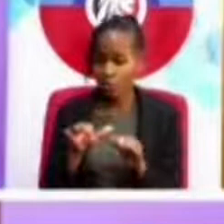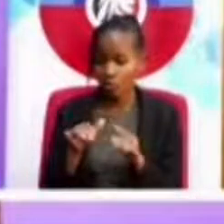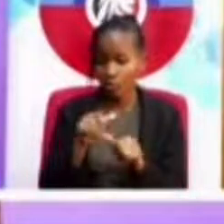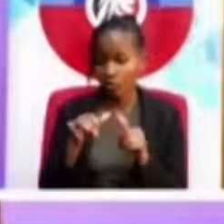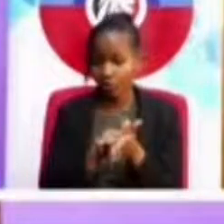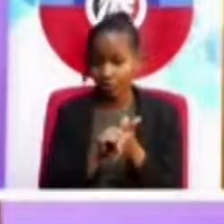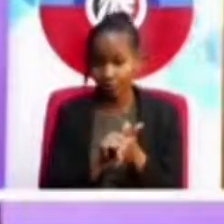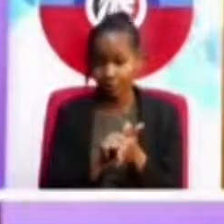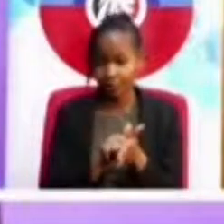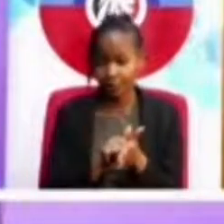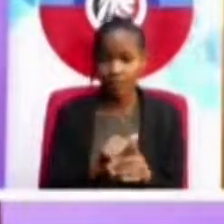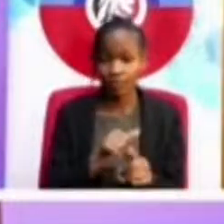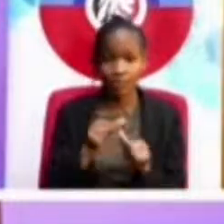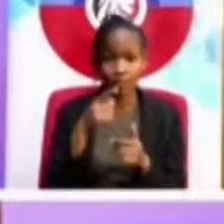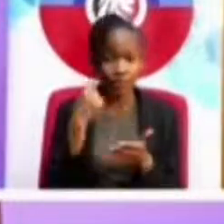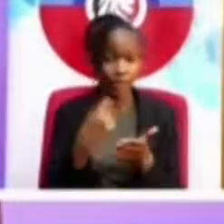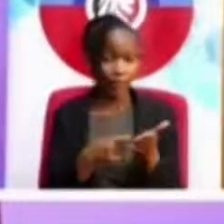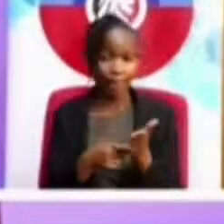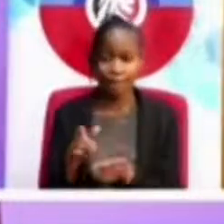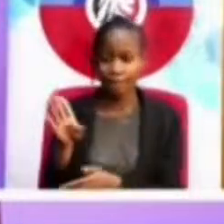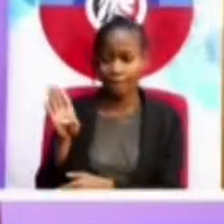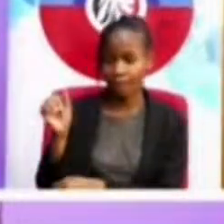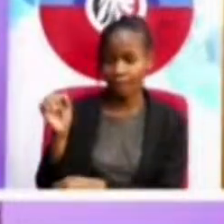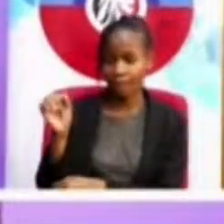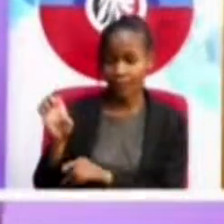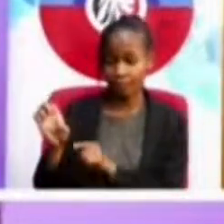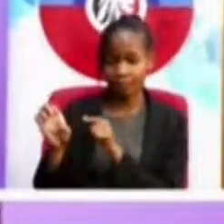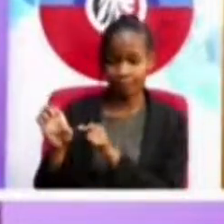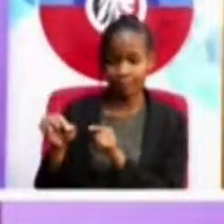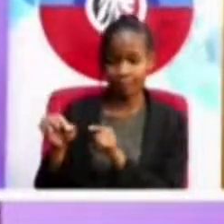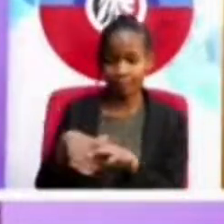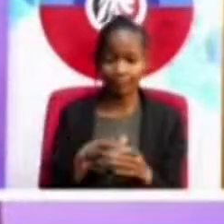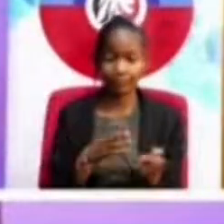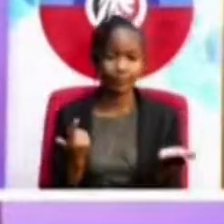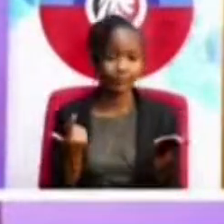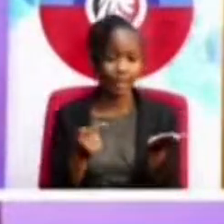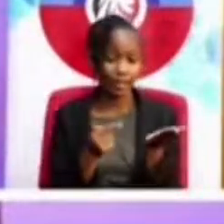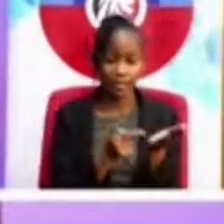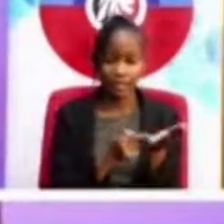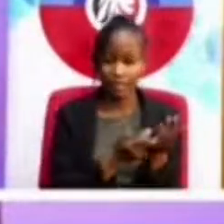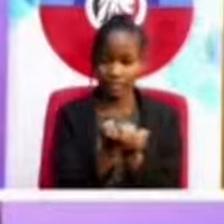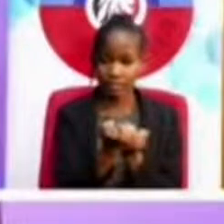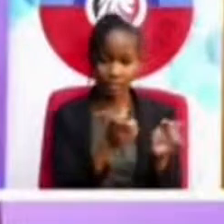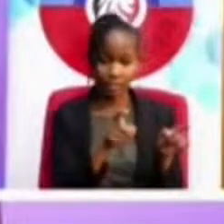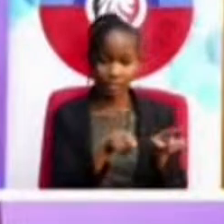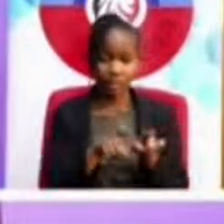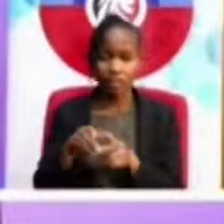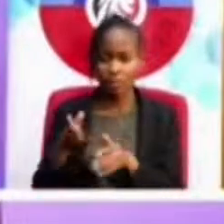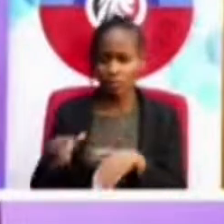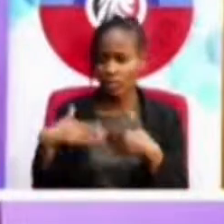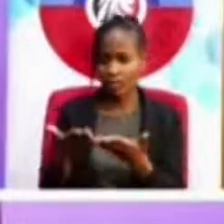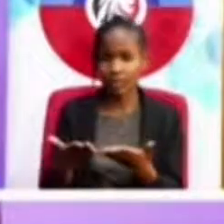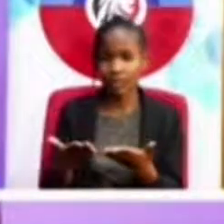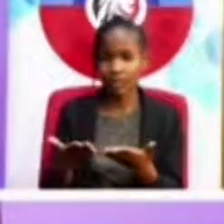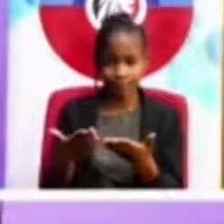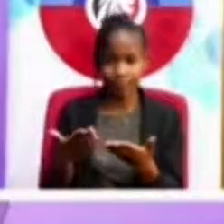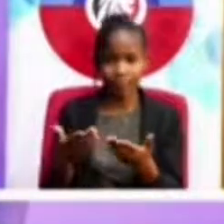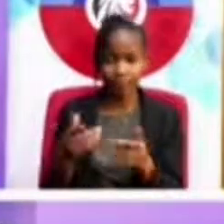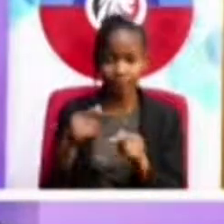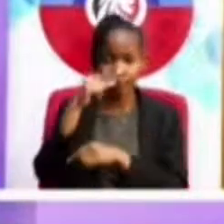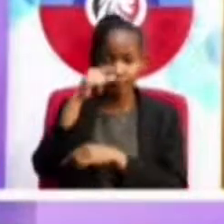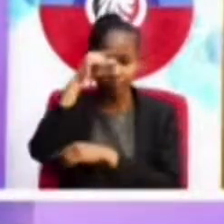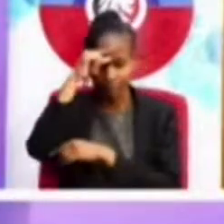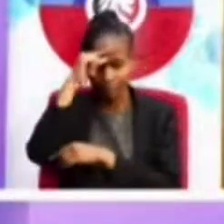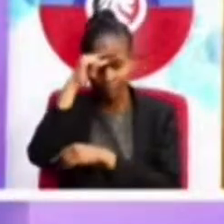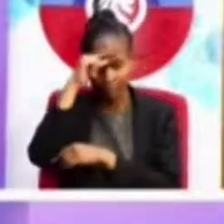broadening the tax base, tapping in the digital economy. Of course, we also believe that governments world over,